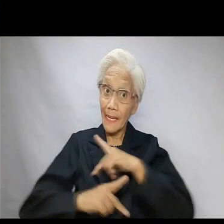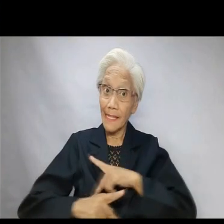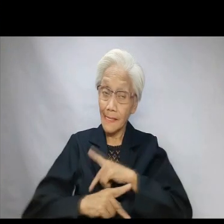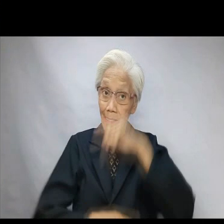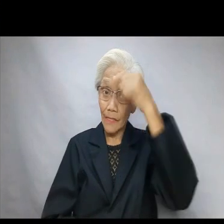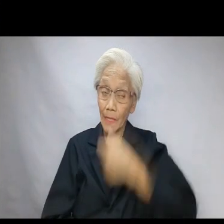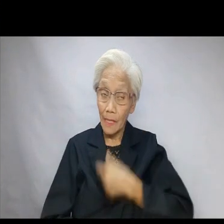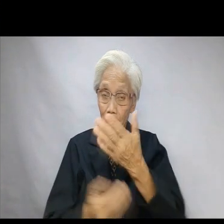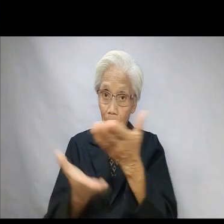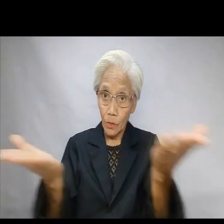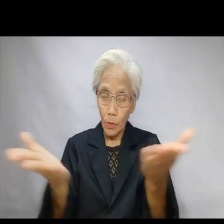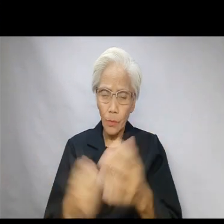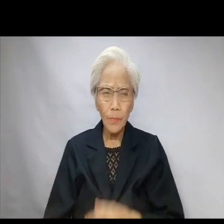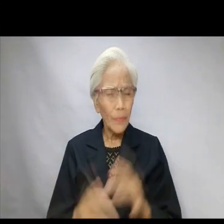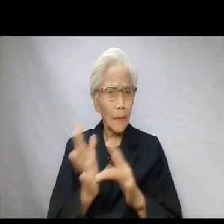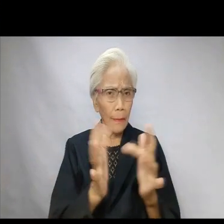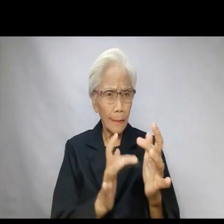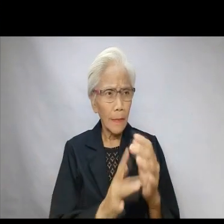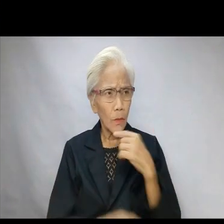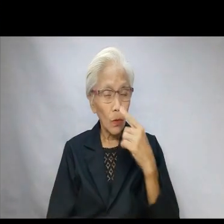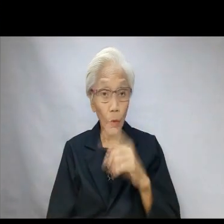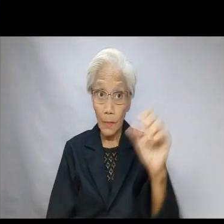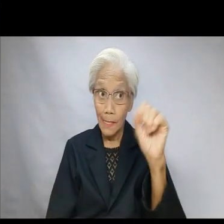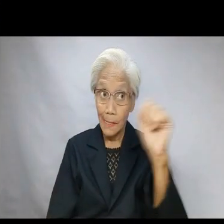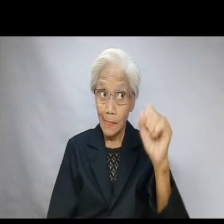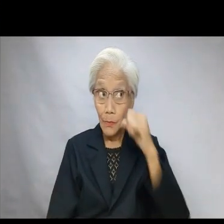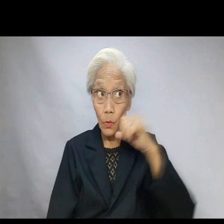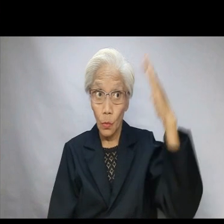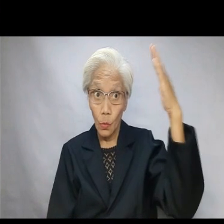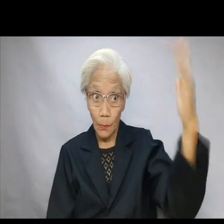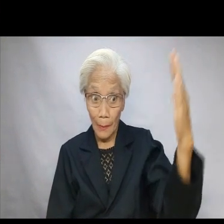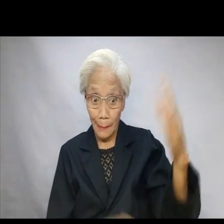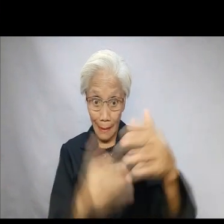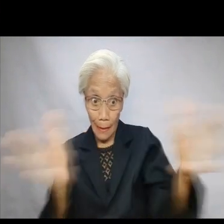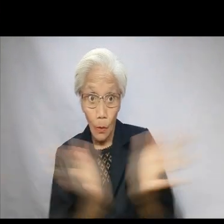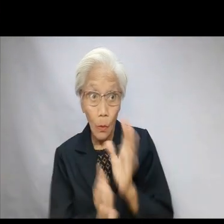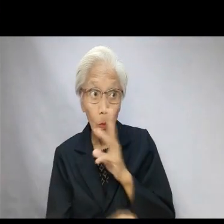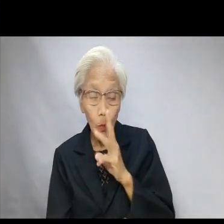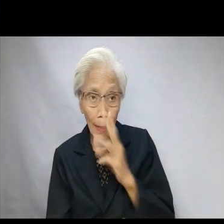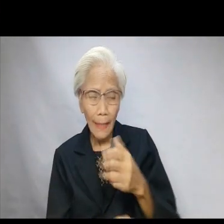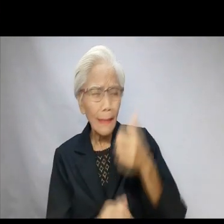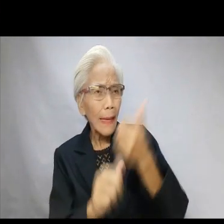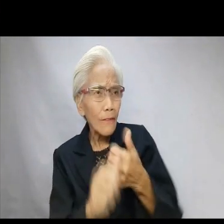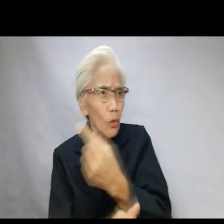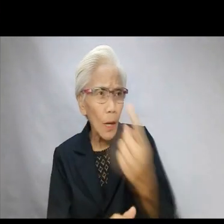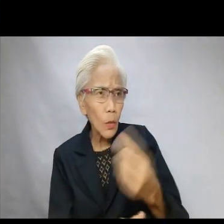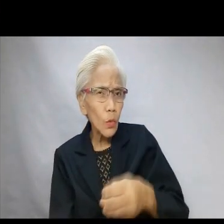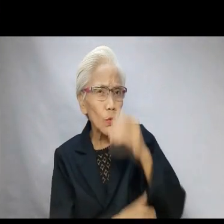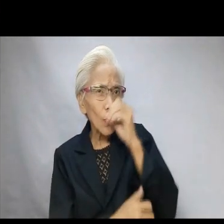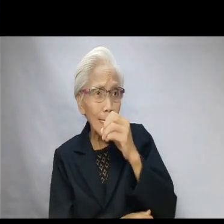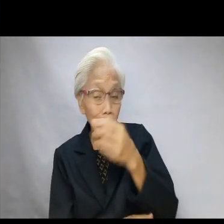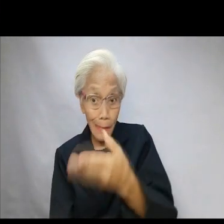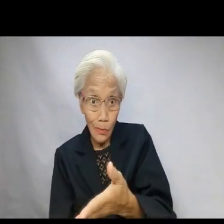Pleasant greetings to you. Jesus told the Samaritan woman by the well, "Everyone who drinks this water